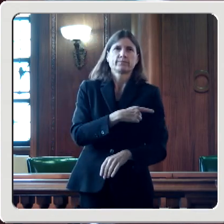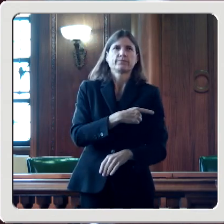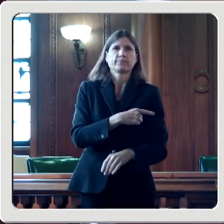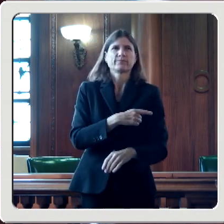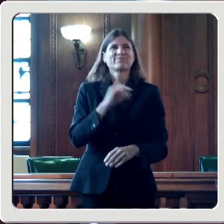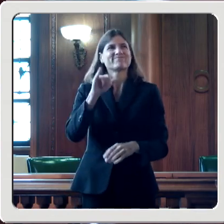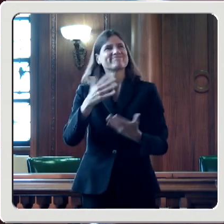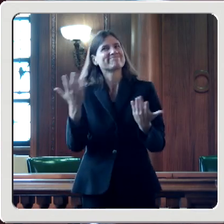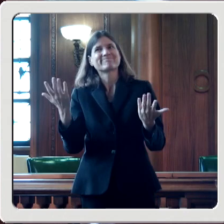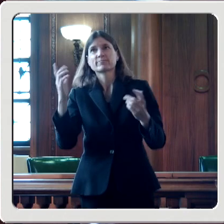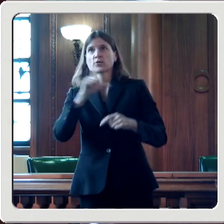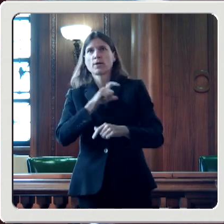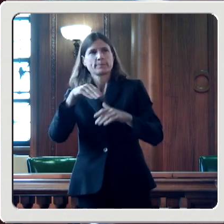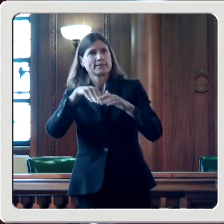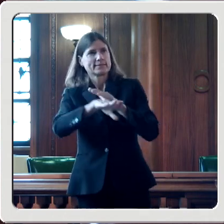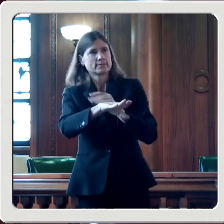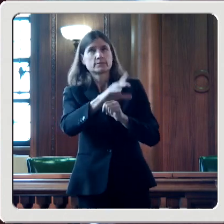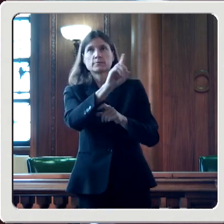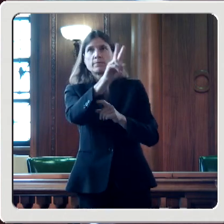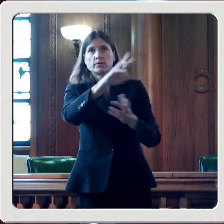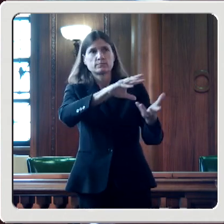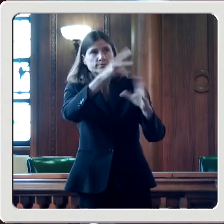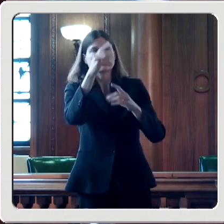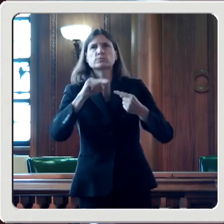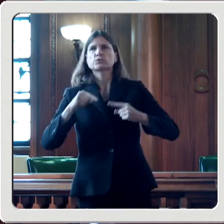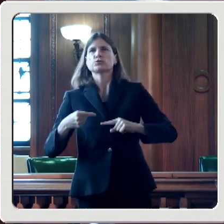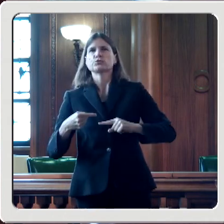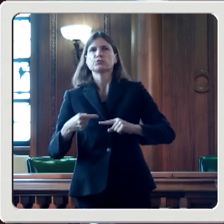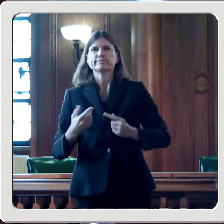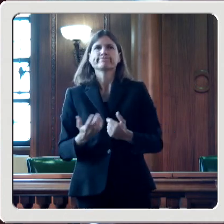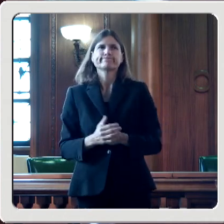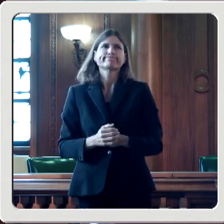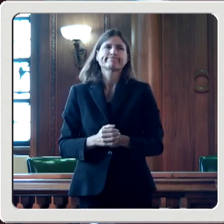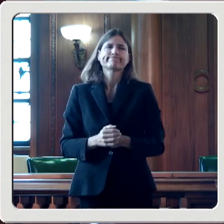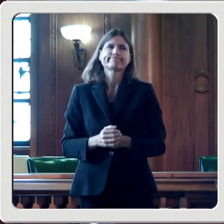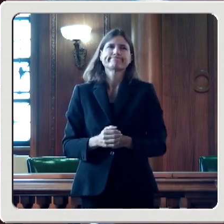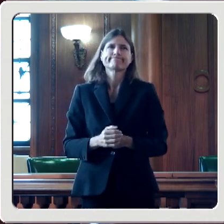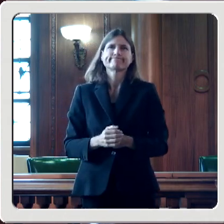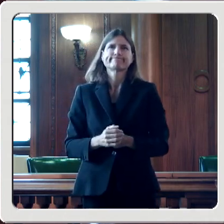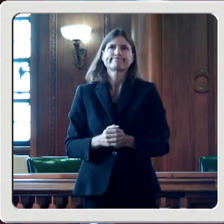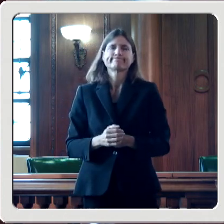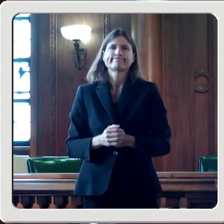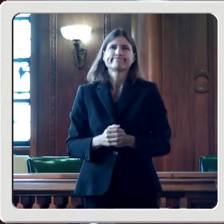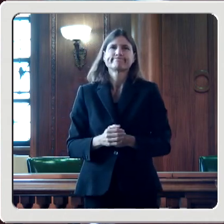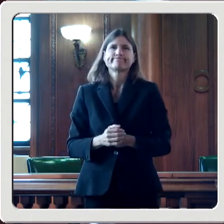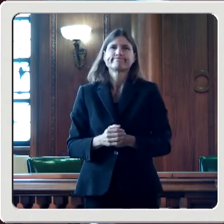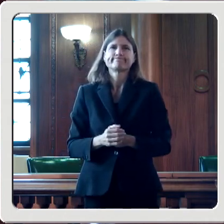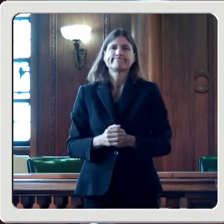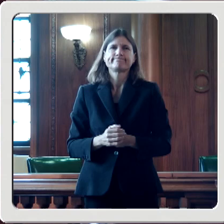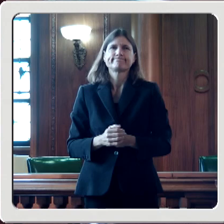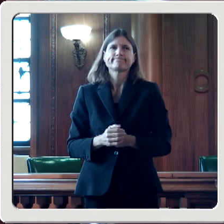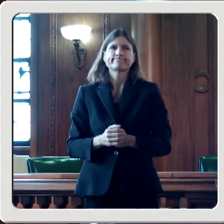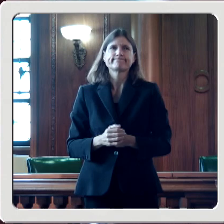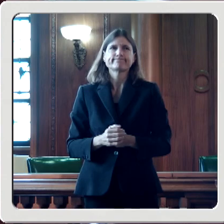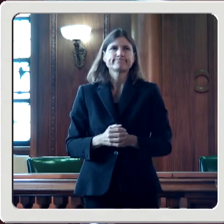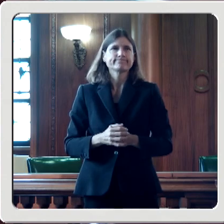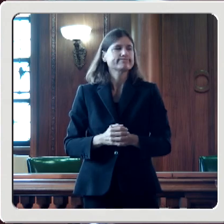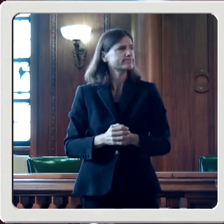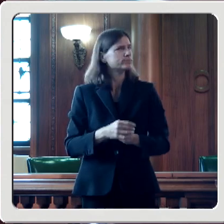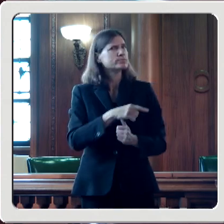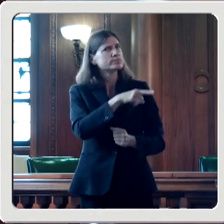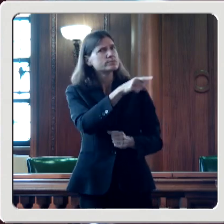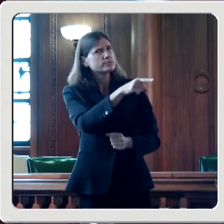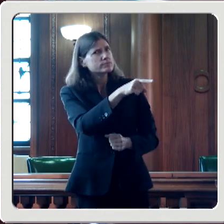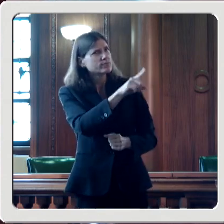that. We are also busy weekend. Commissioner will go into, I think there was over 400